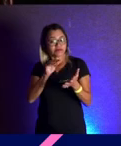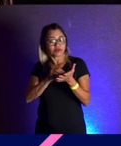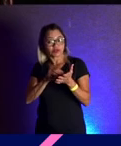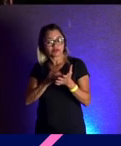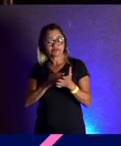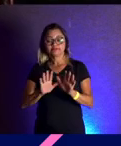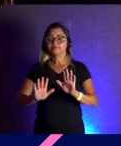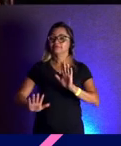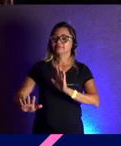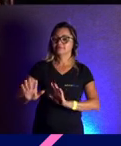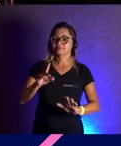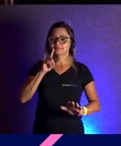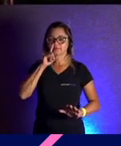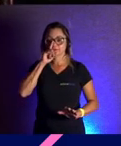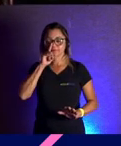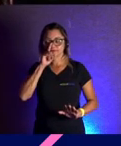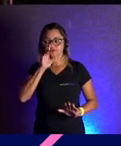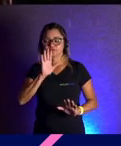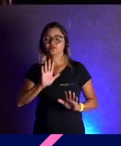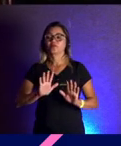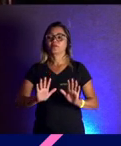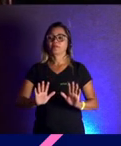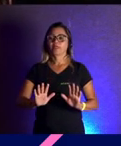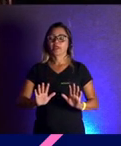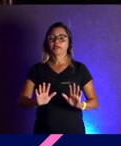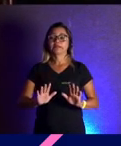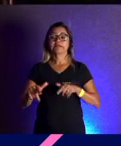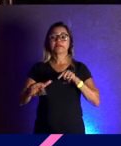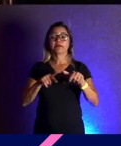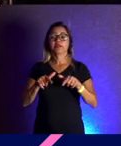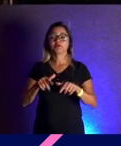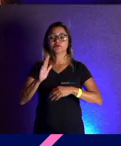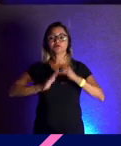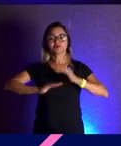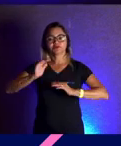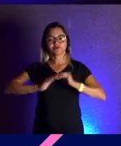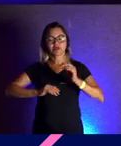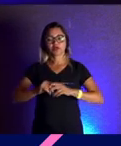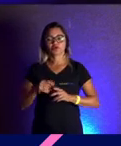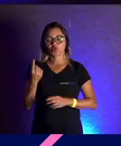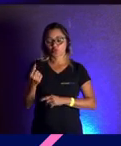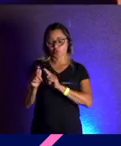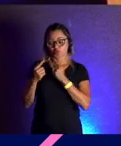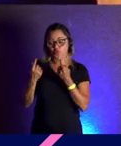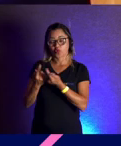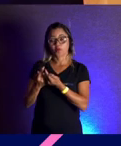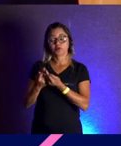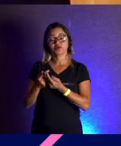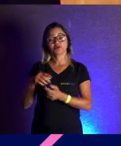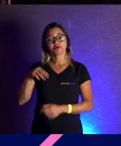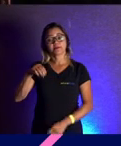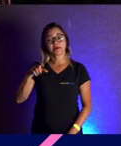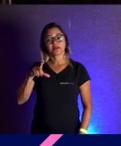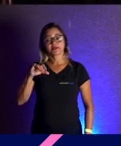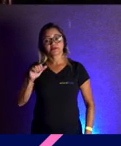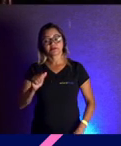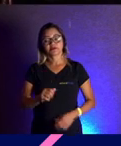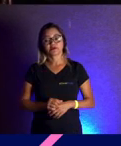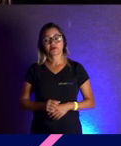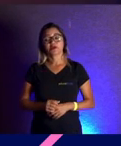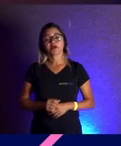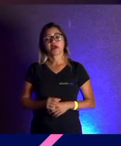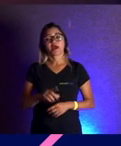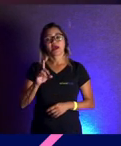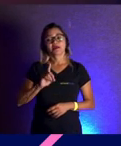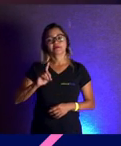So we worked on this one of the activities that one of the stickers for both these which is a terrible thing. We do a lot of